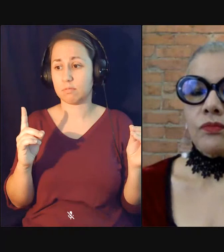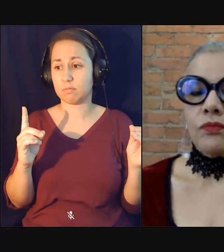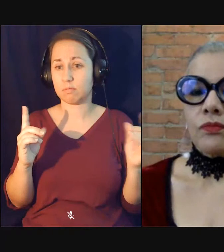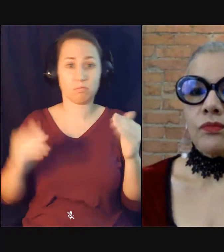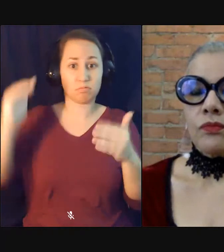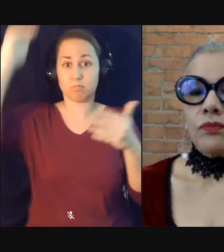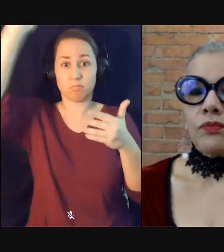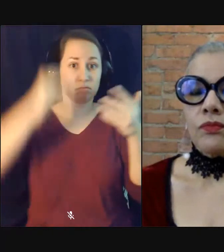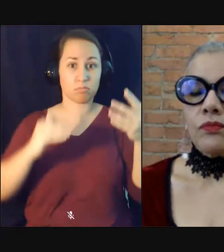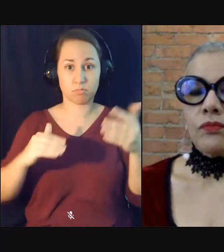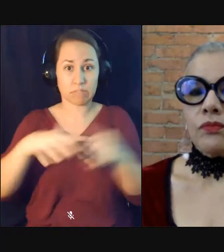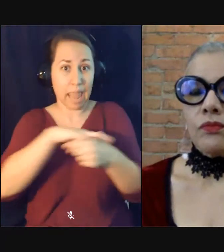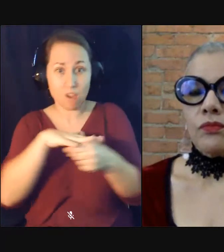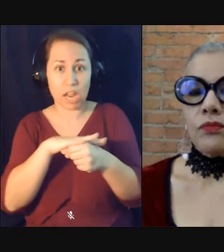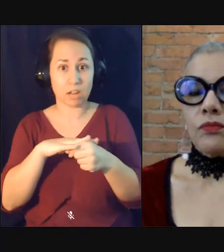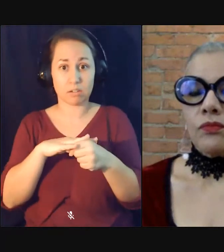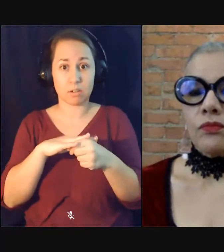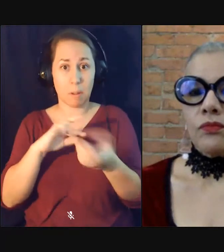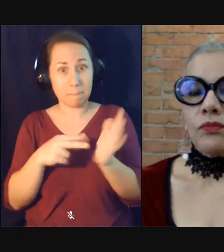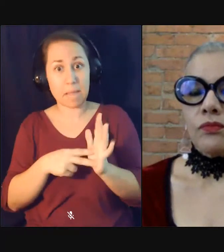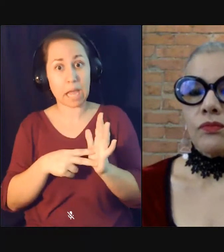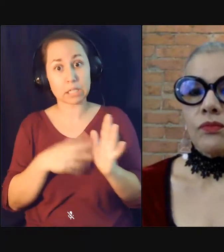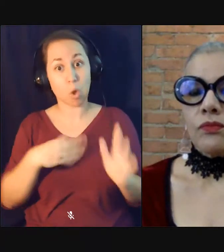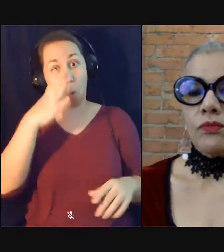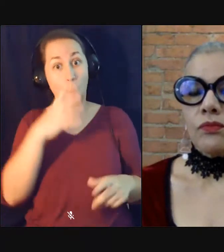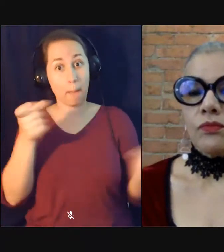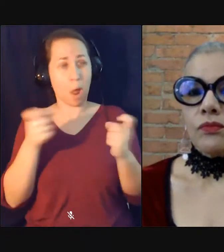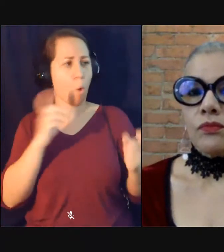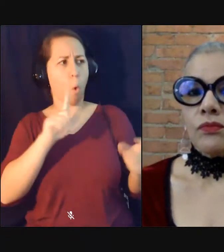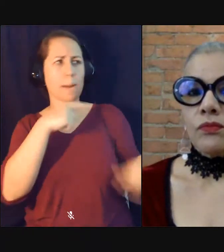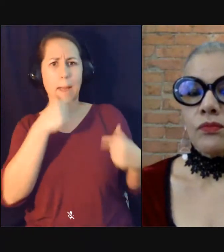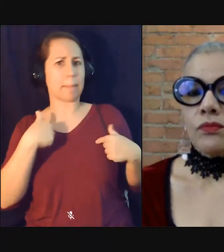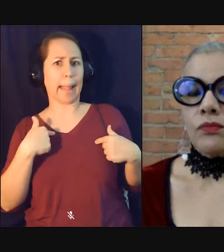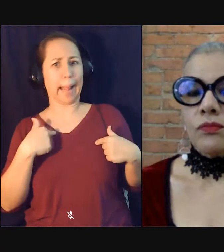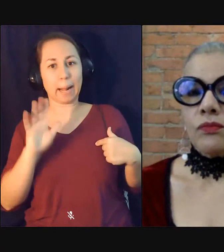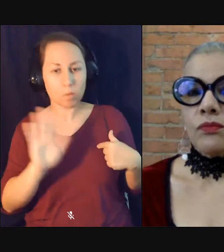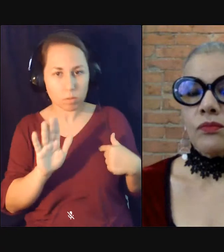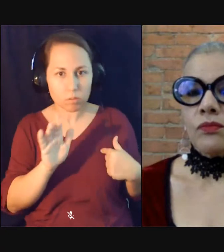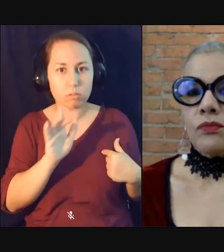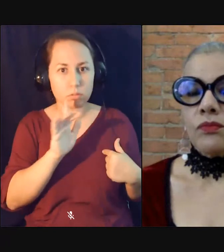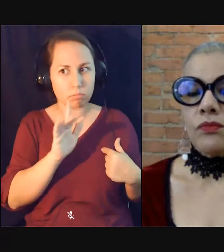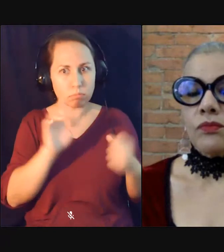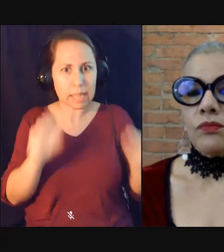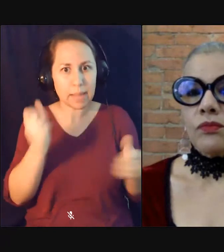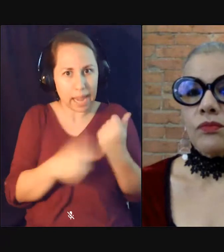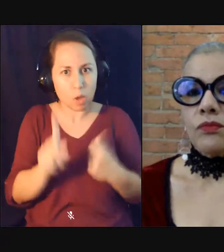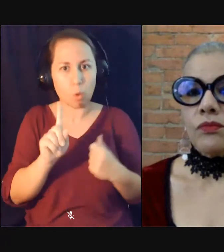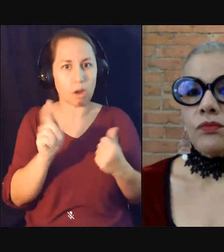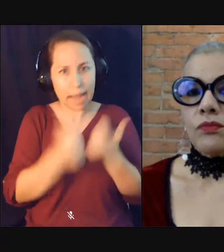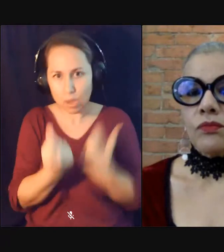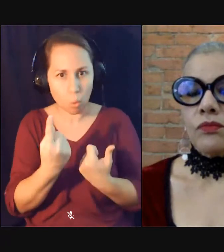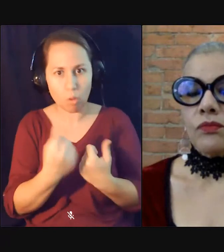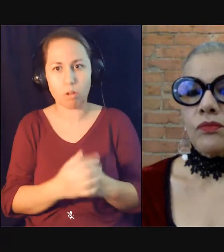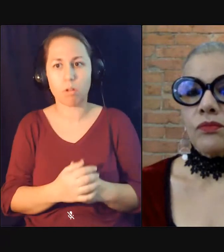geographical area that makes you immune to the white power movement, because it draws on the same vulnerabilities, like